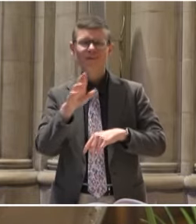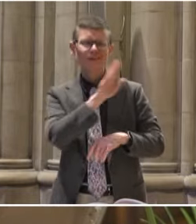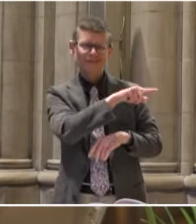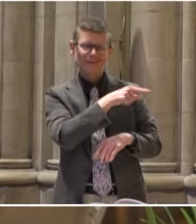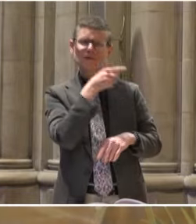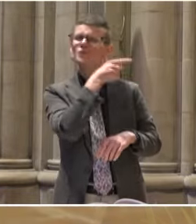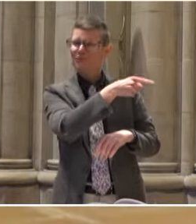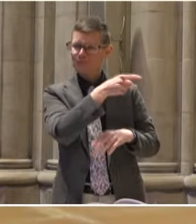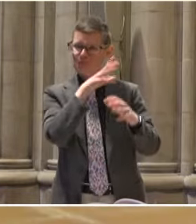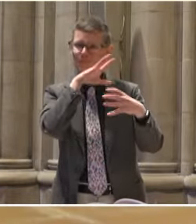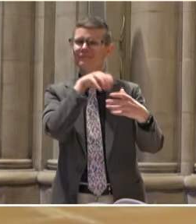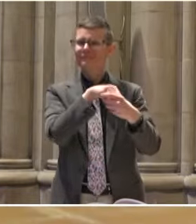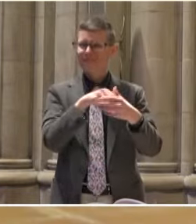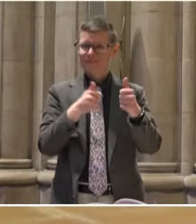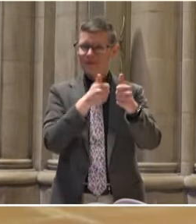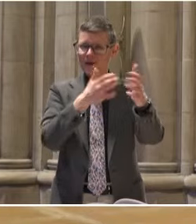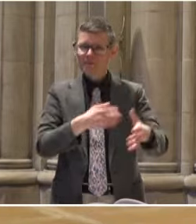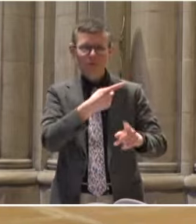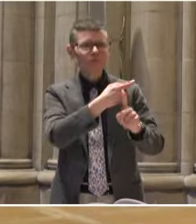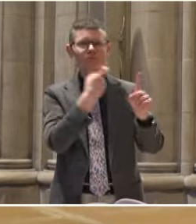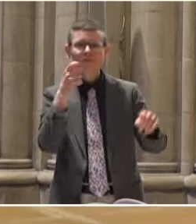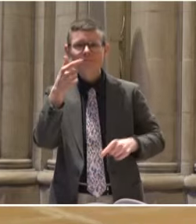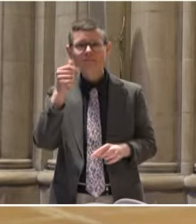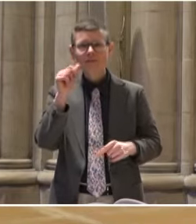of them, for you are a Galilean."